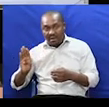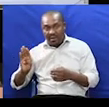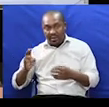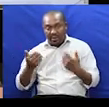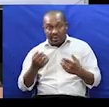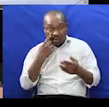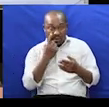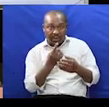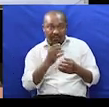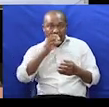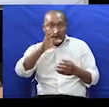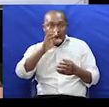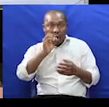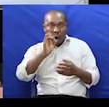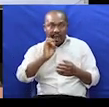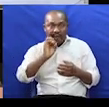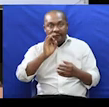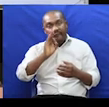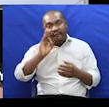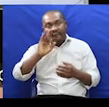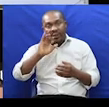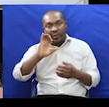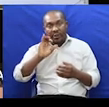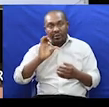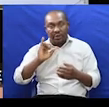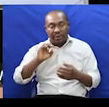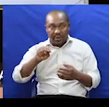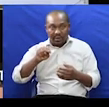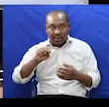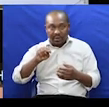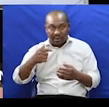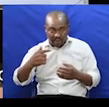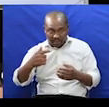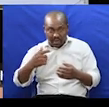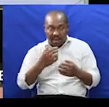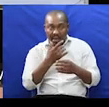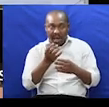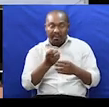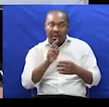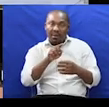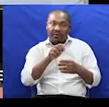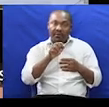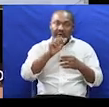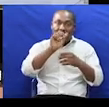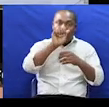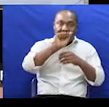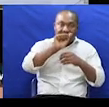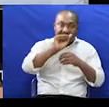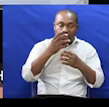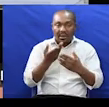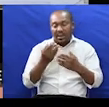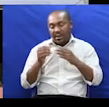number along the base, and the Na will be the coefficient number along the acid on the reactant